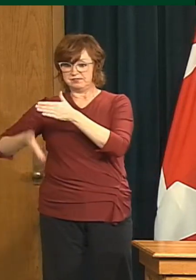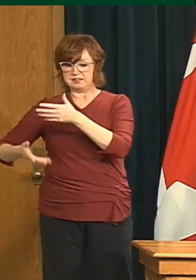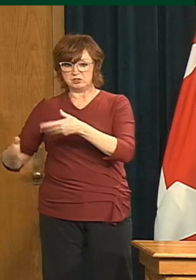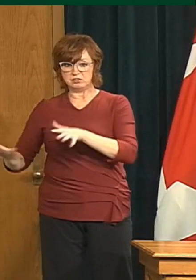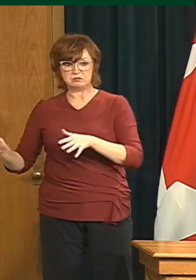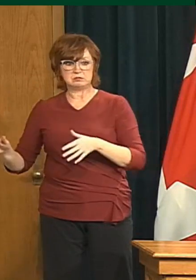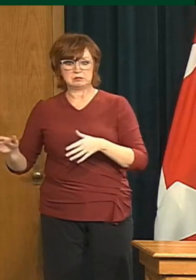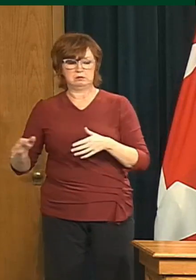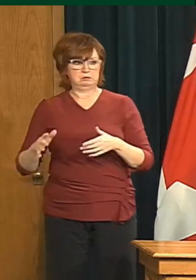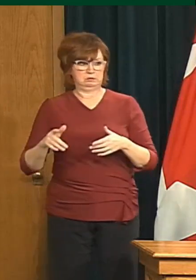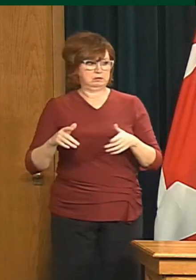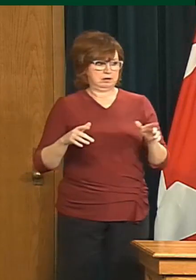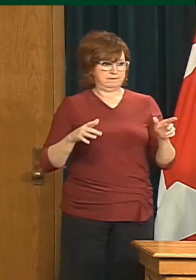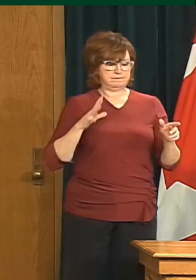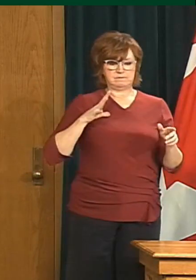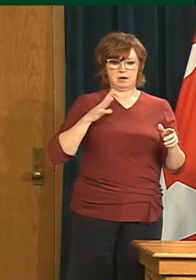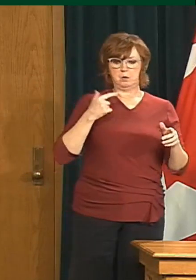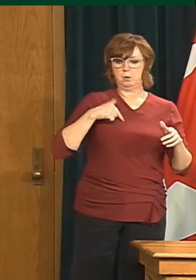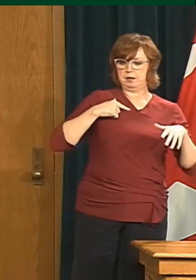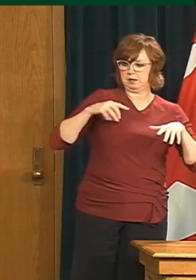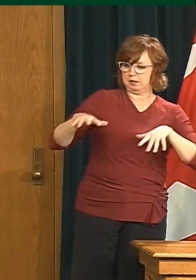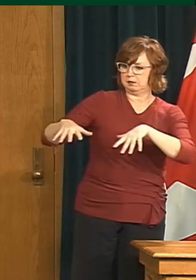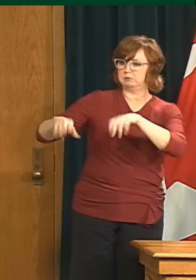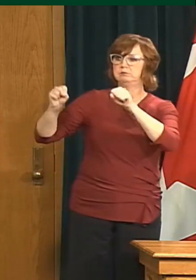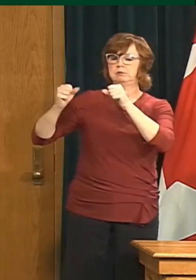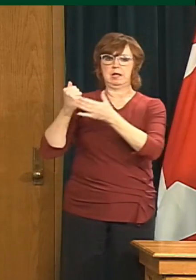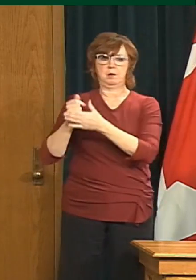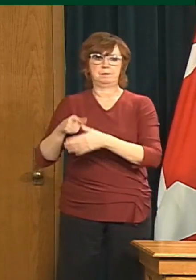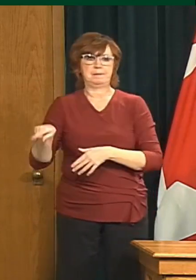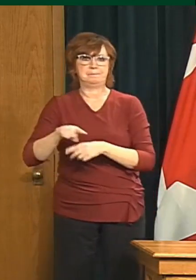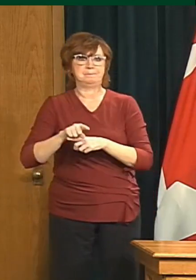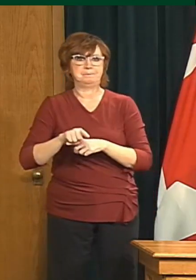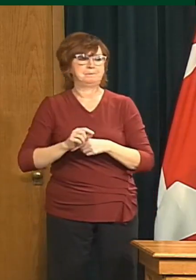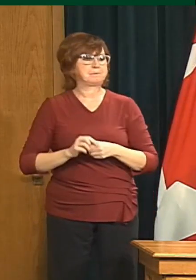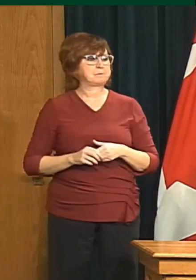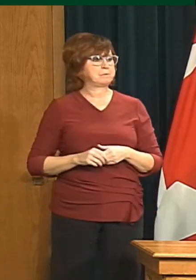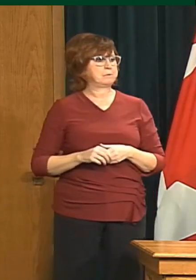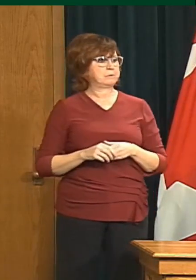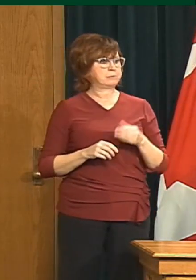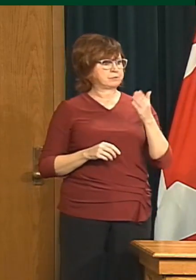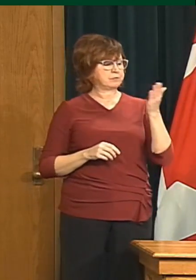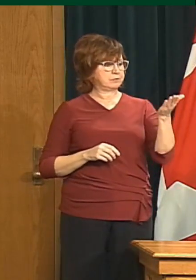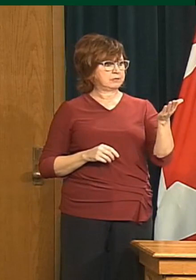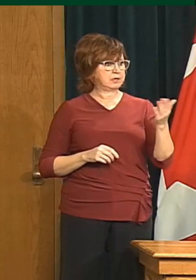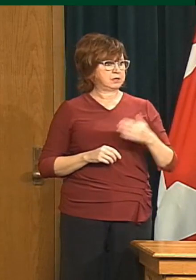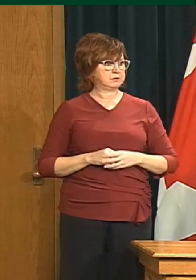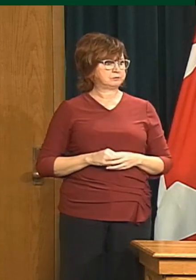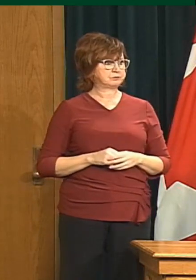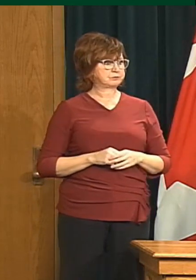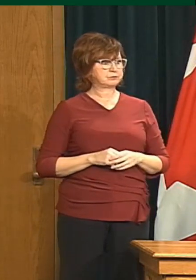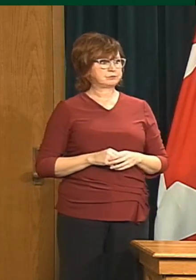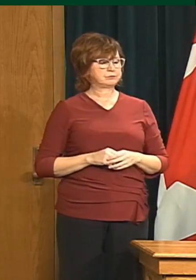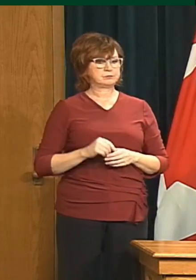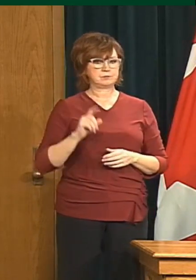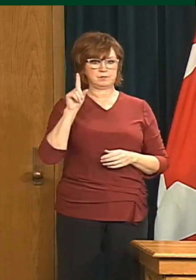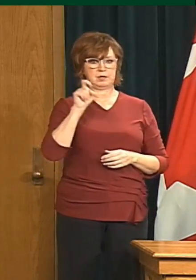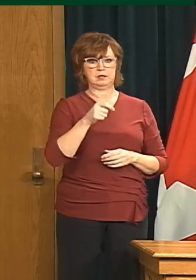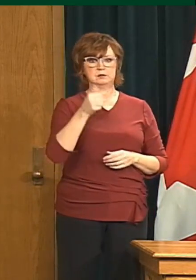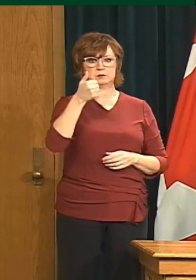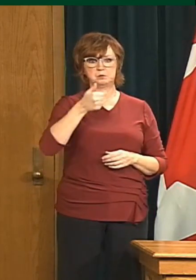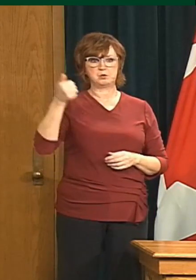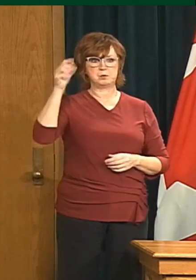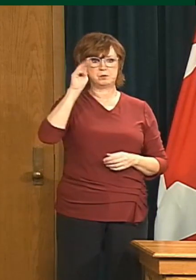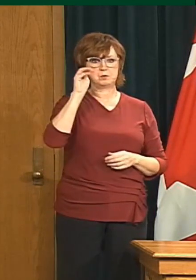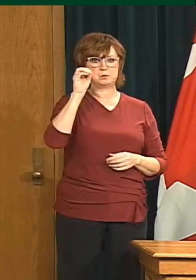Arthur? Yeah, one for the Premier. So today, as you said, we're seeing more positive news in